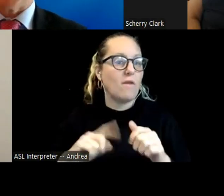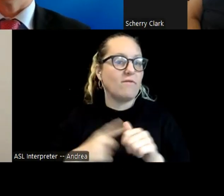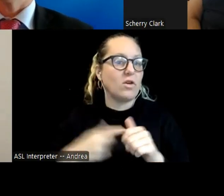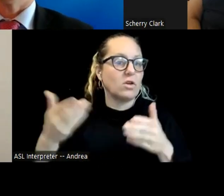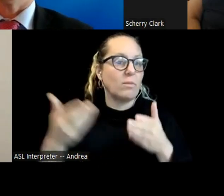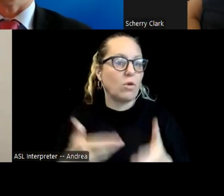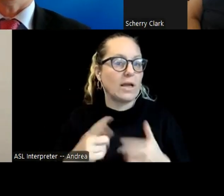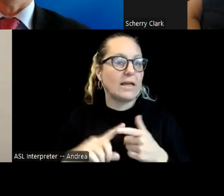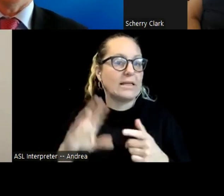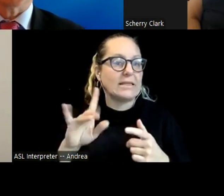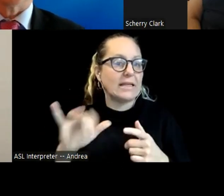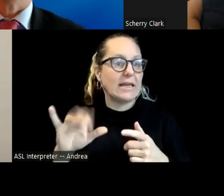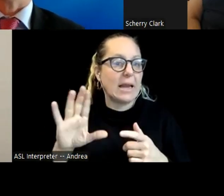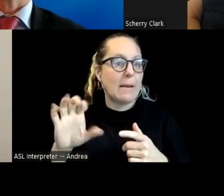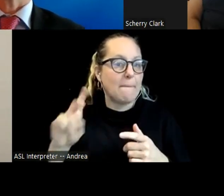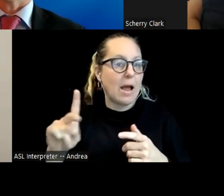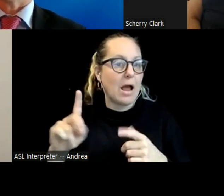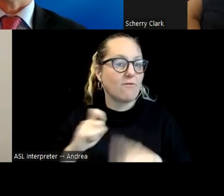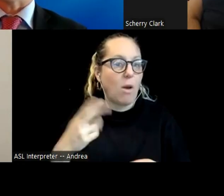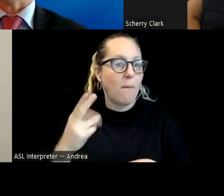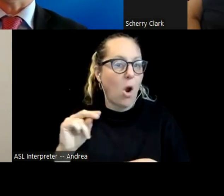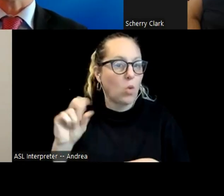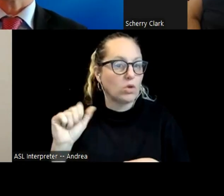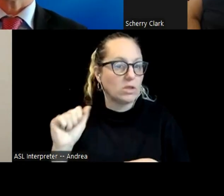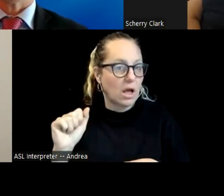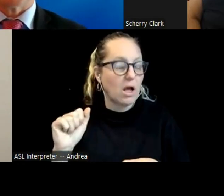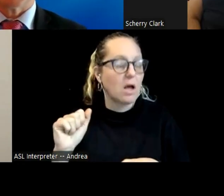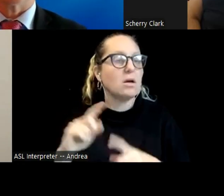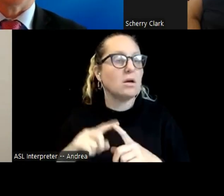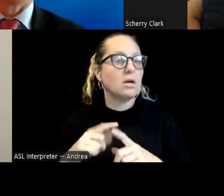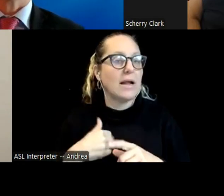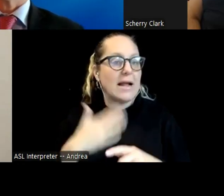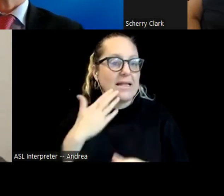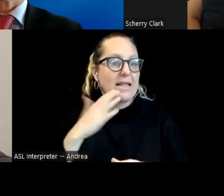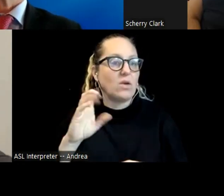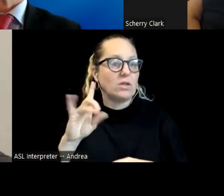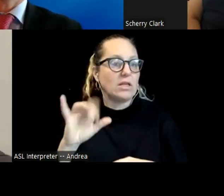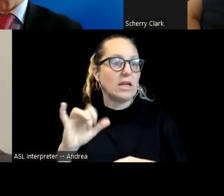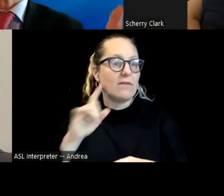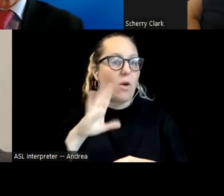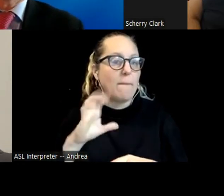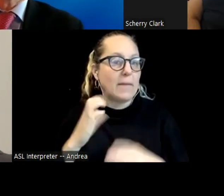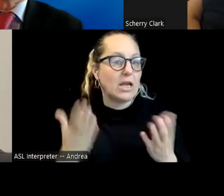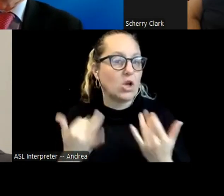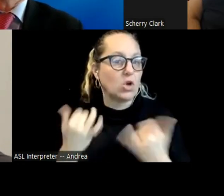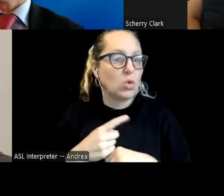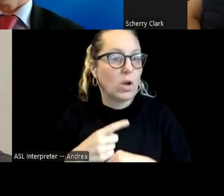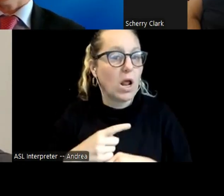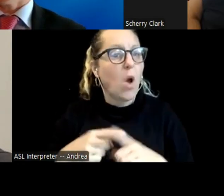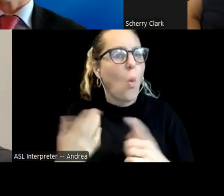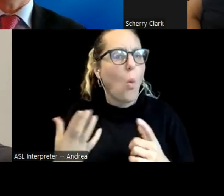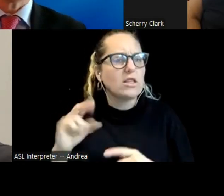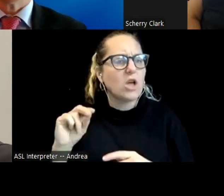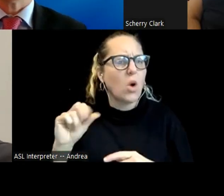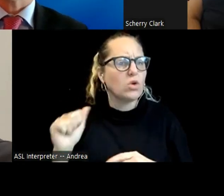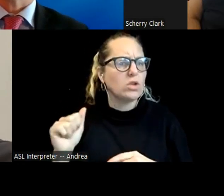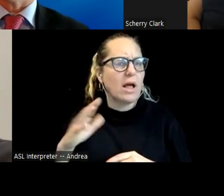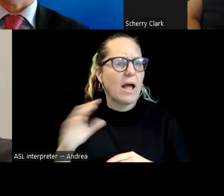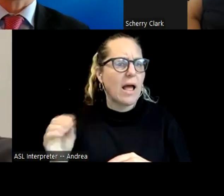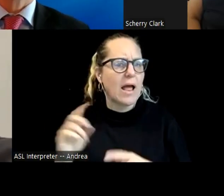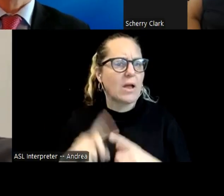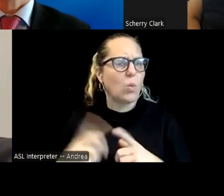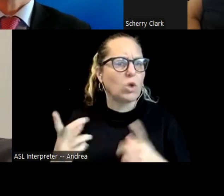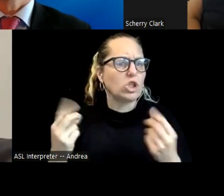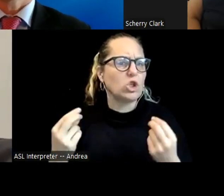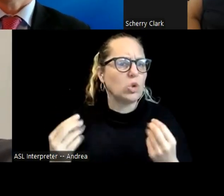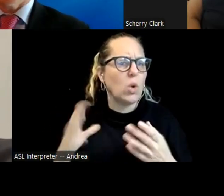Cindy Beck from HOSA. Thank you, Cindy, for being here today. Tell us, what is HOSA and what does it do,